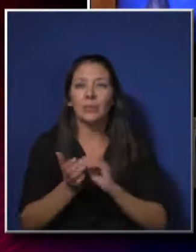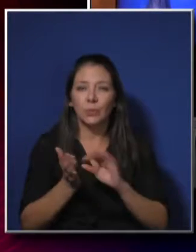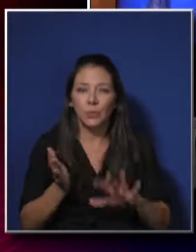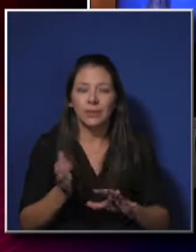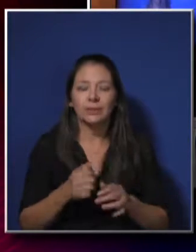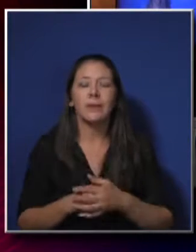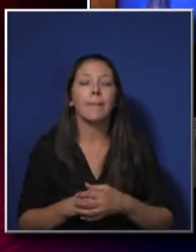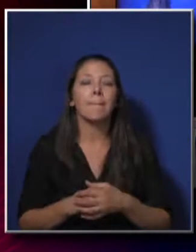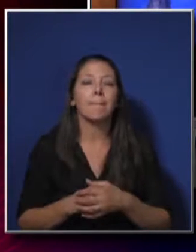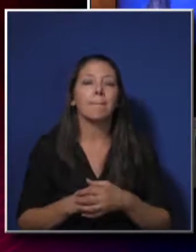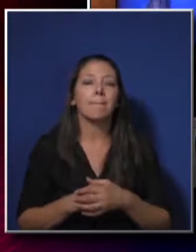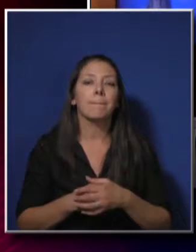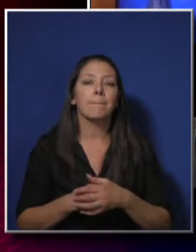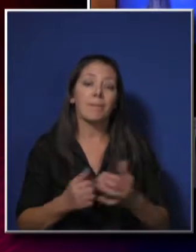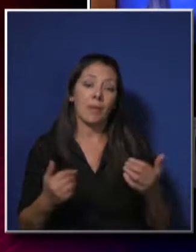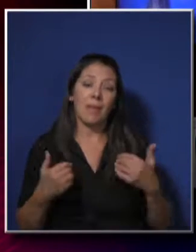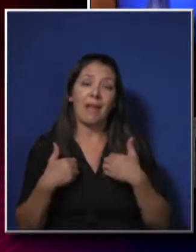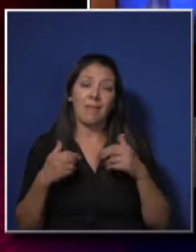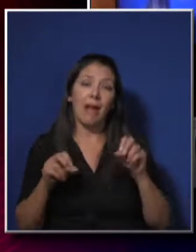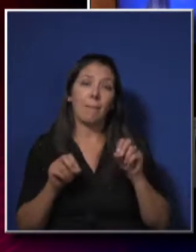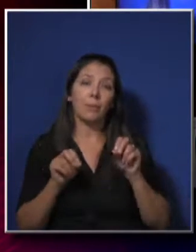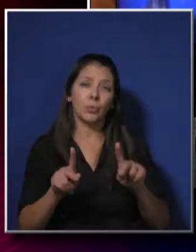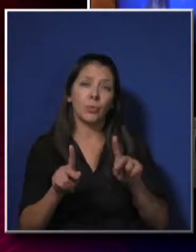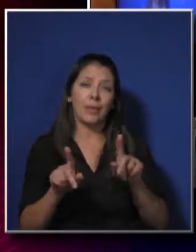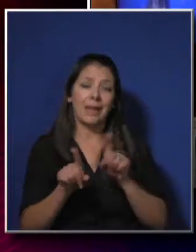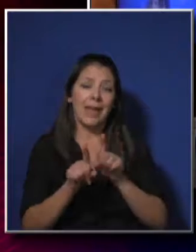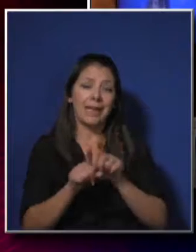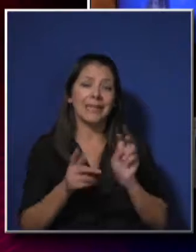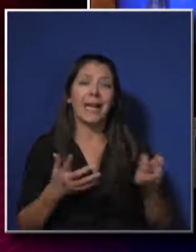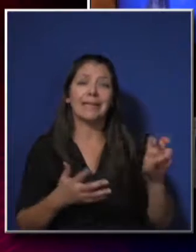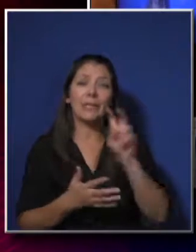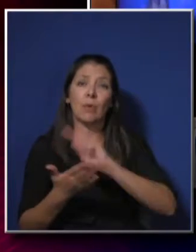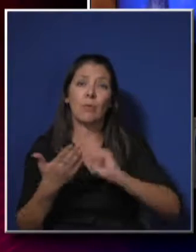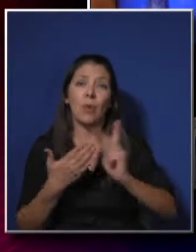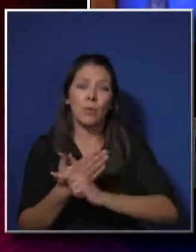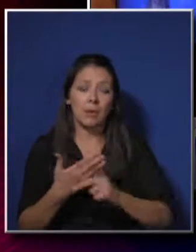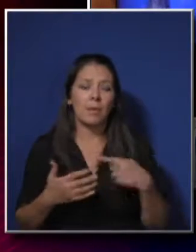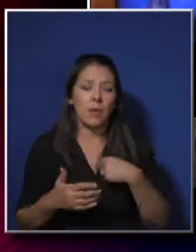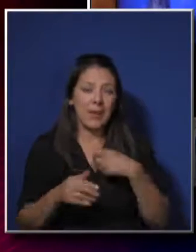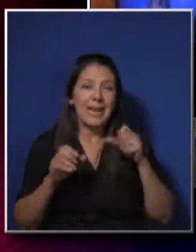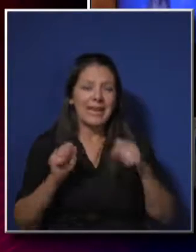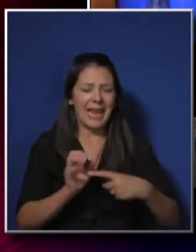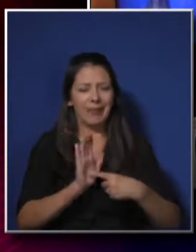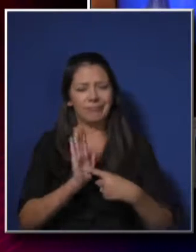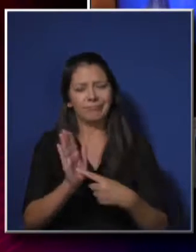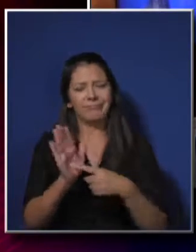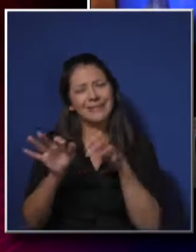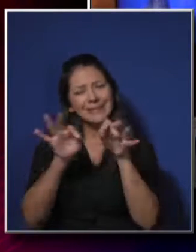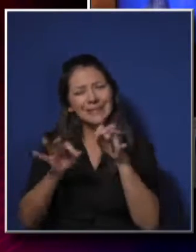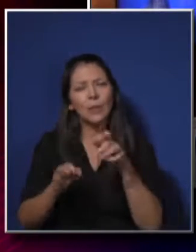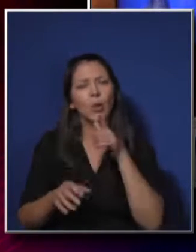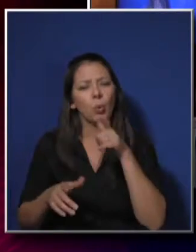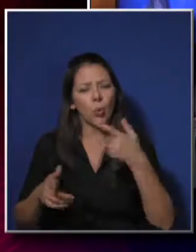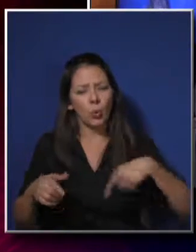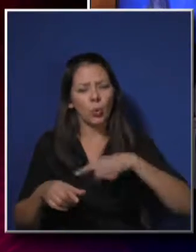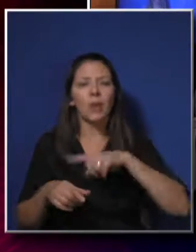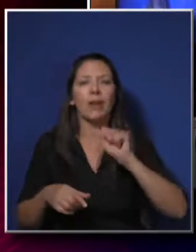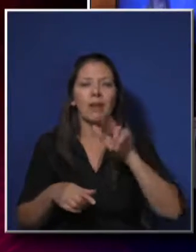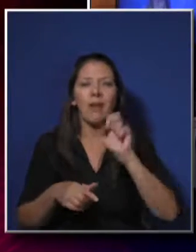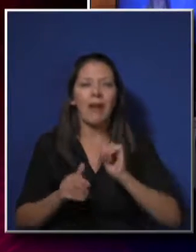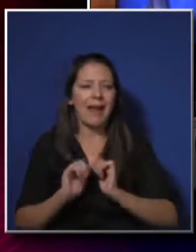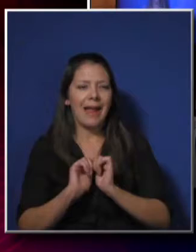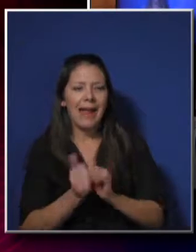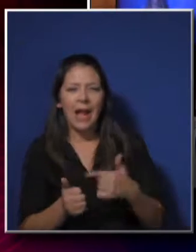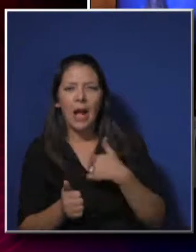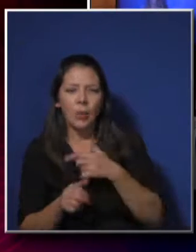We have an opportunity as an itinerant program to clearly define in this redesign who we are, what we do, and how we do it